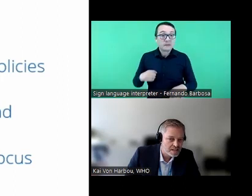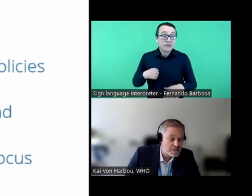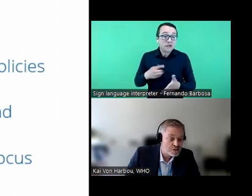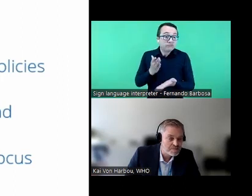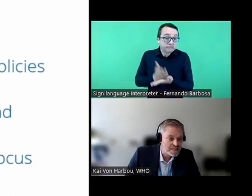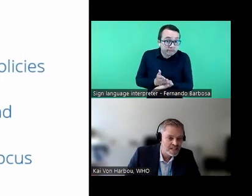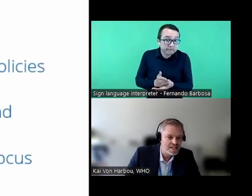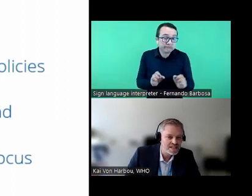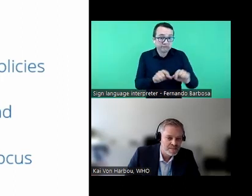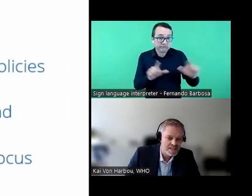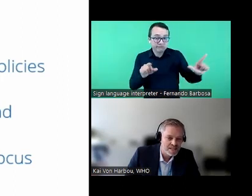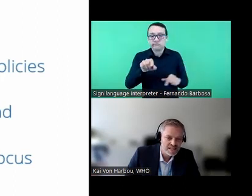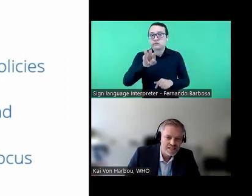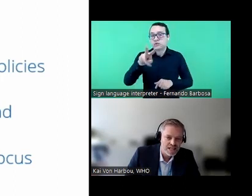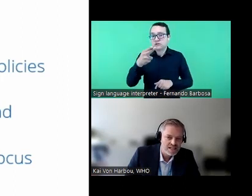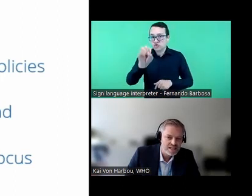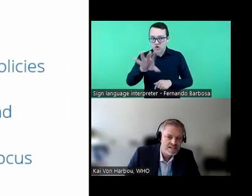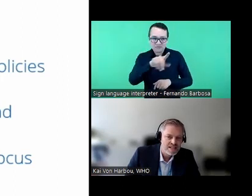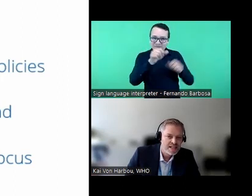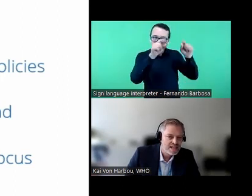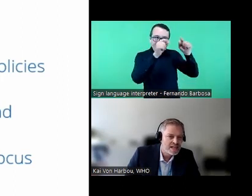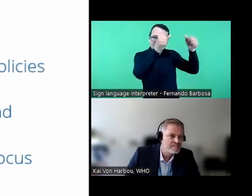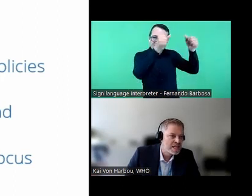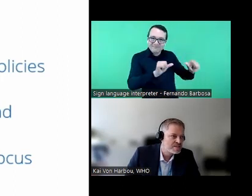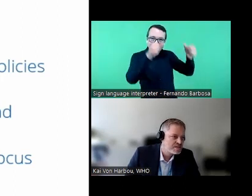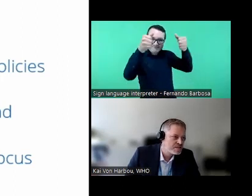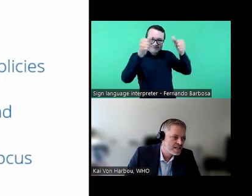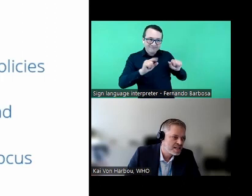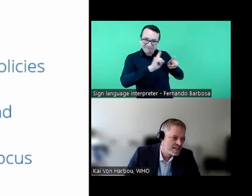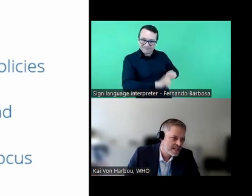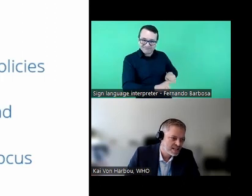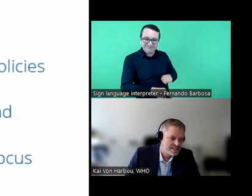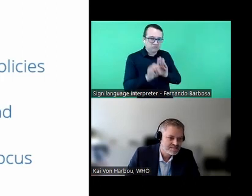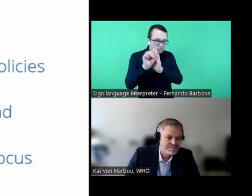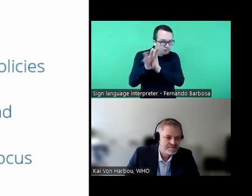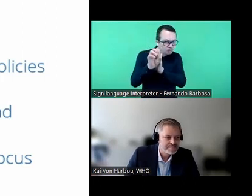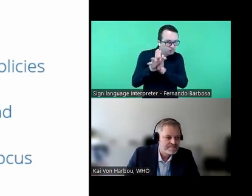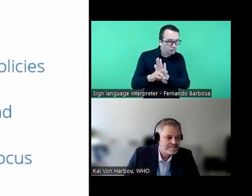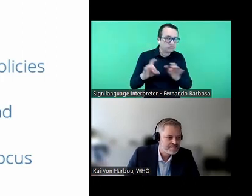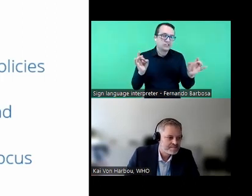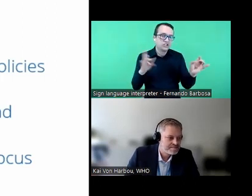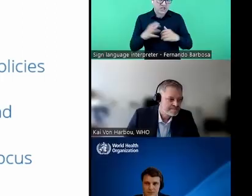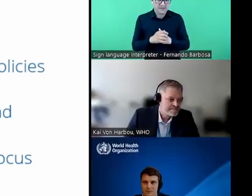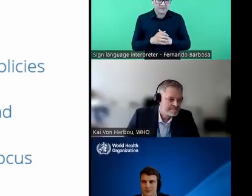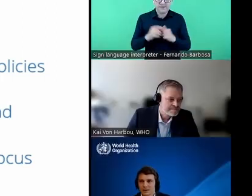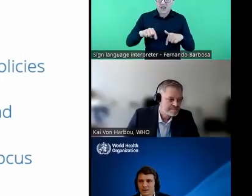the WHO publications I mentioned in the chat, and I hand it back to you, Alex.